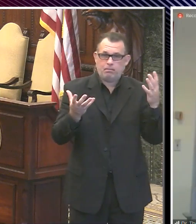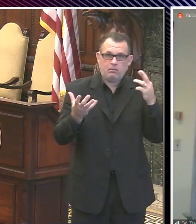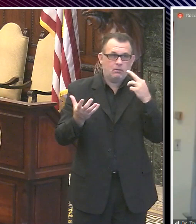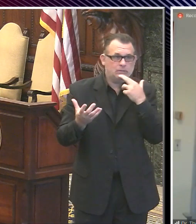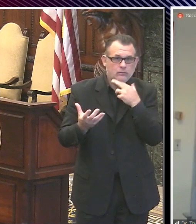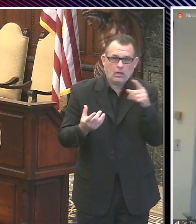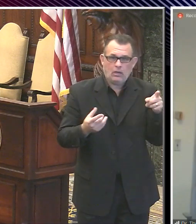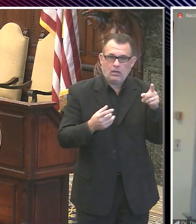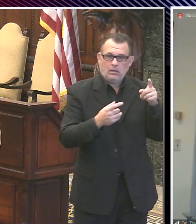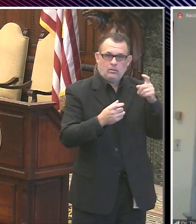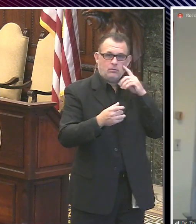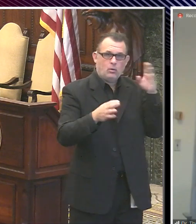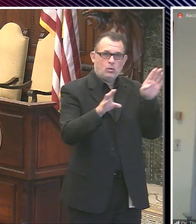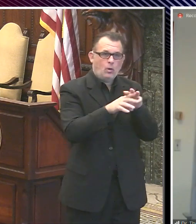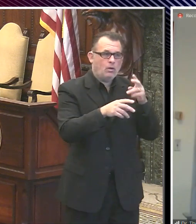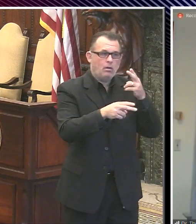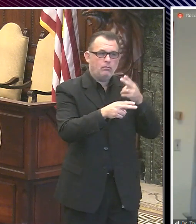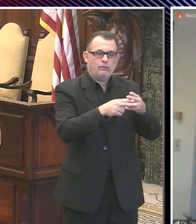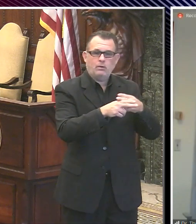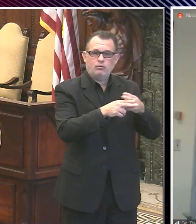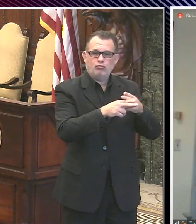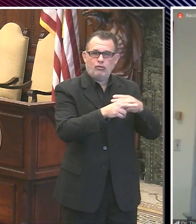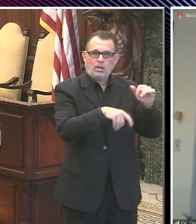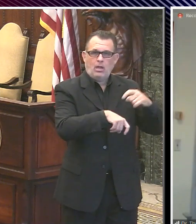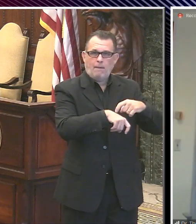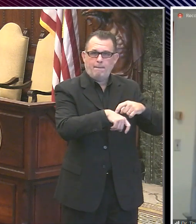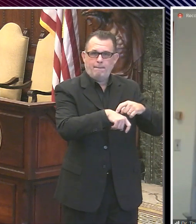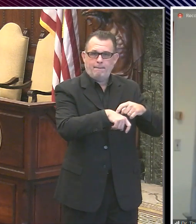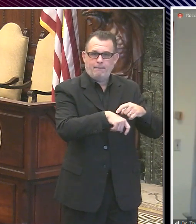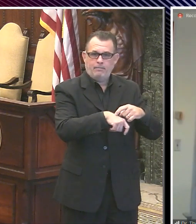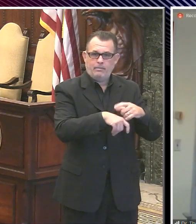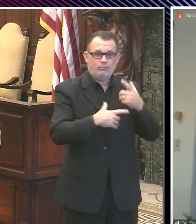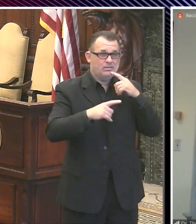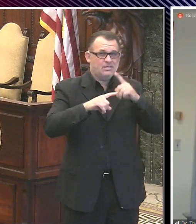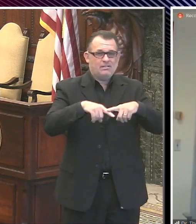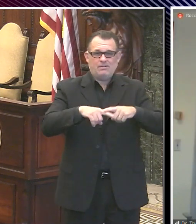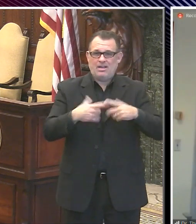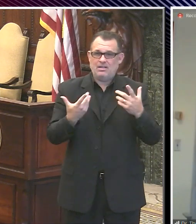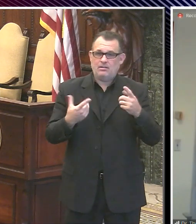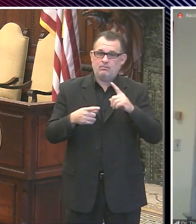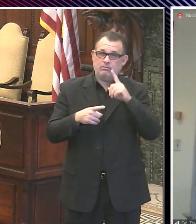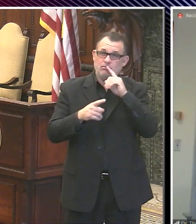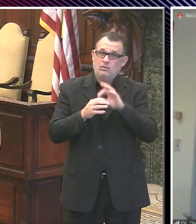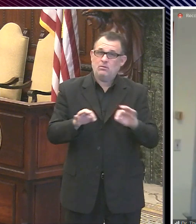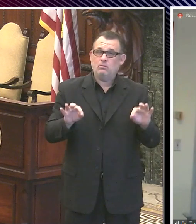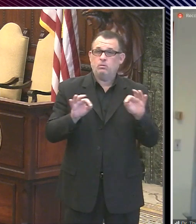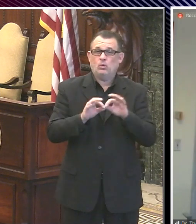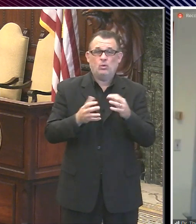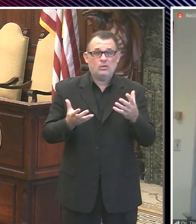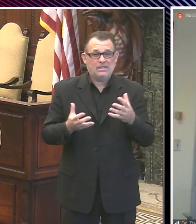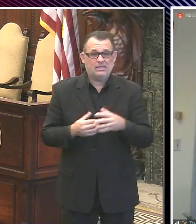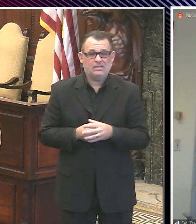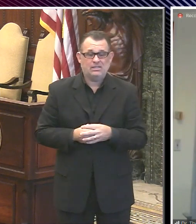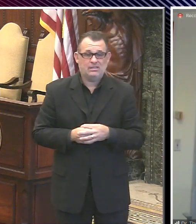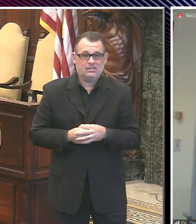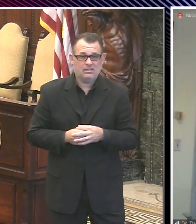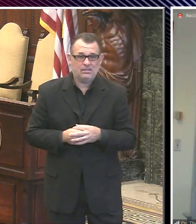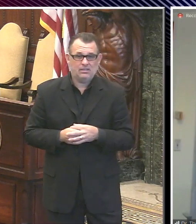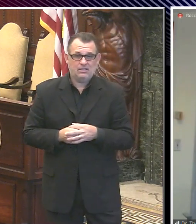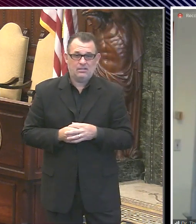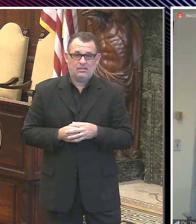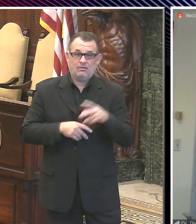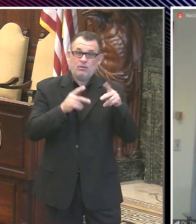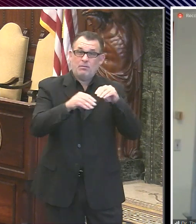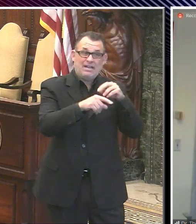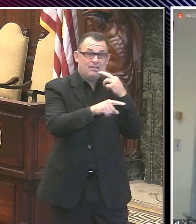at least to have a good cleaning. It doesn't need to be a terribly long period of time. The more important thing is to notify those people who might have been exposed to that